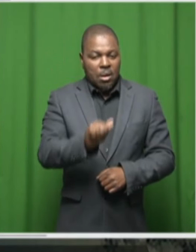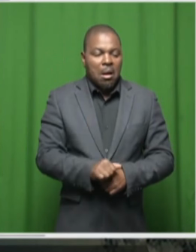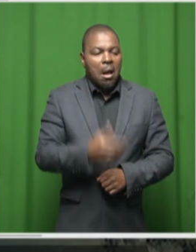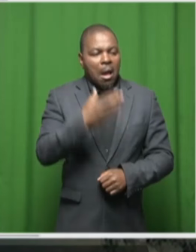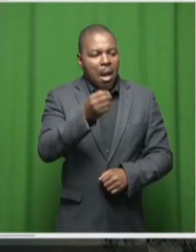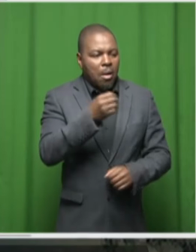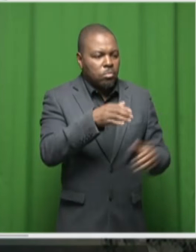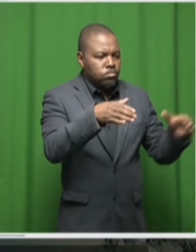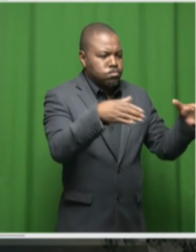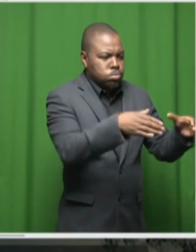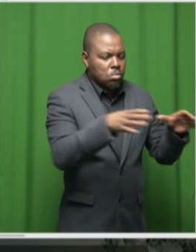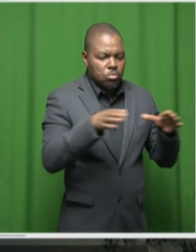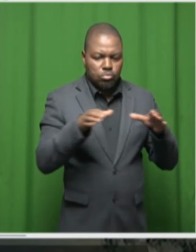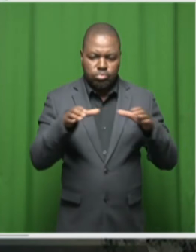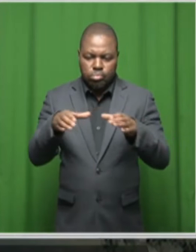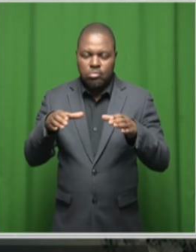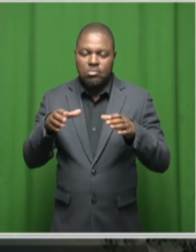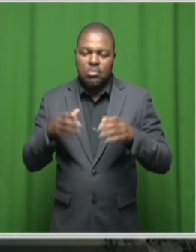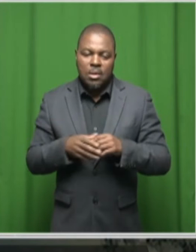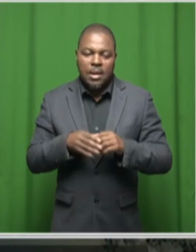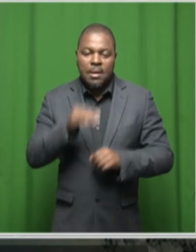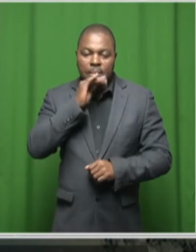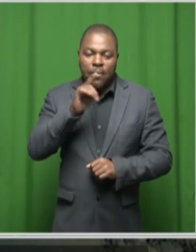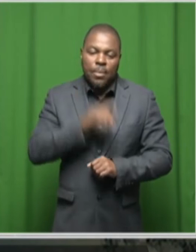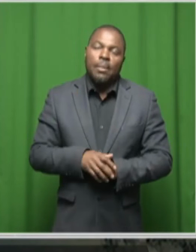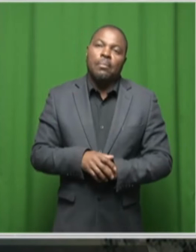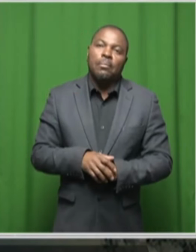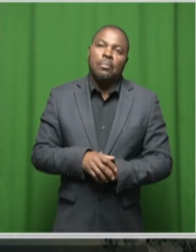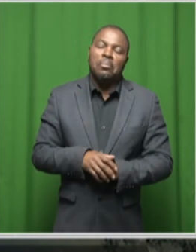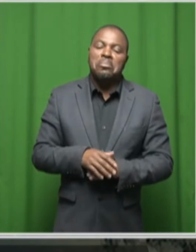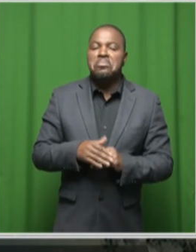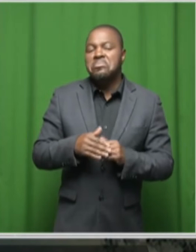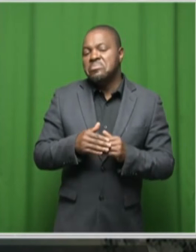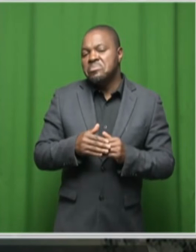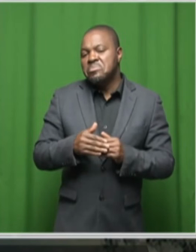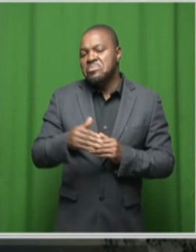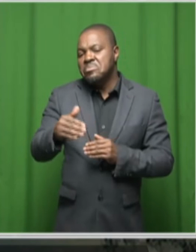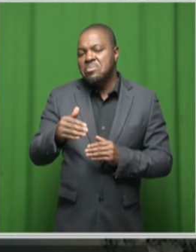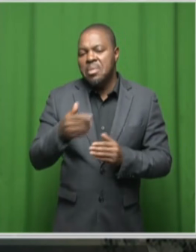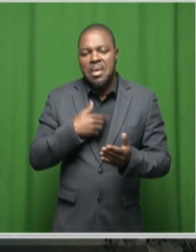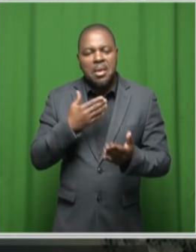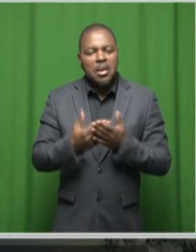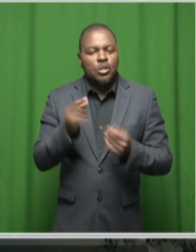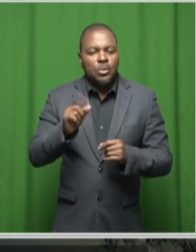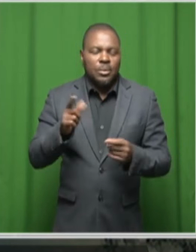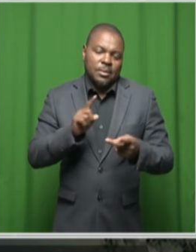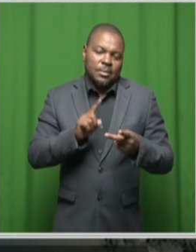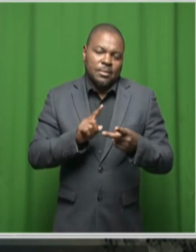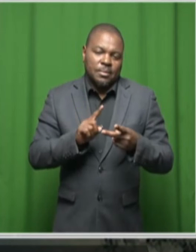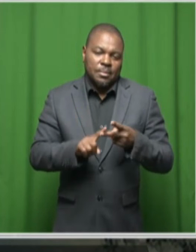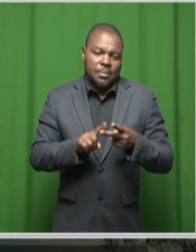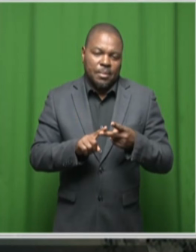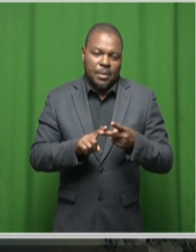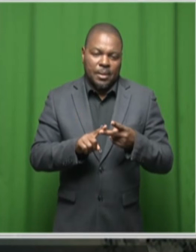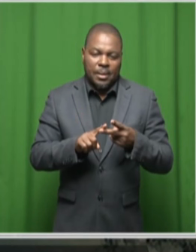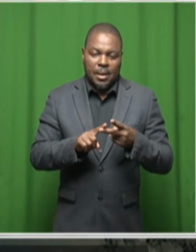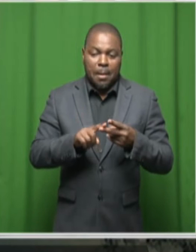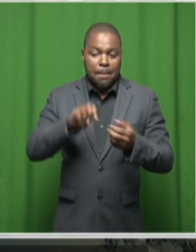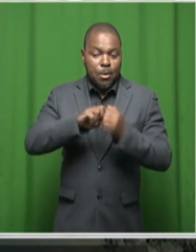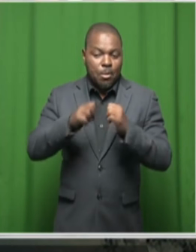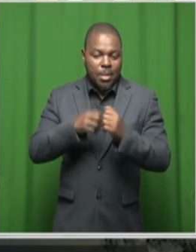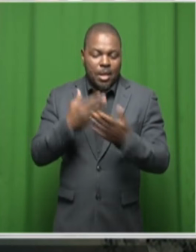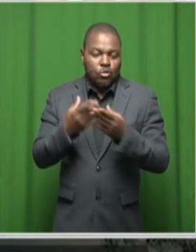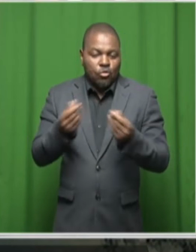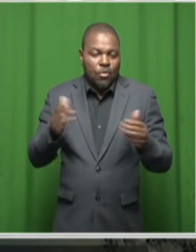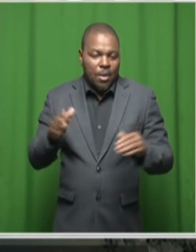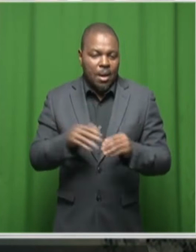blocks, what would the most likely situation be, and how would this conundrum be solved? And so the